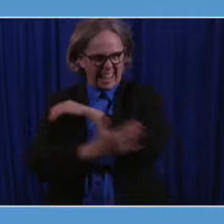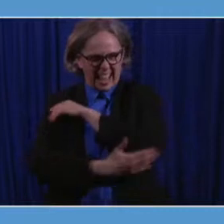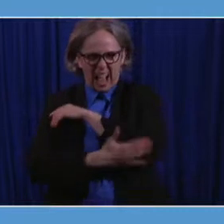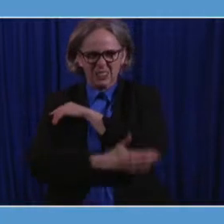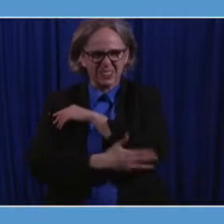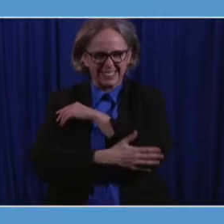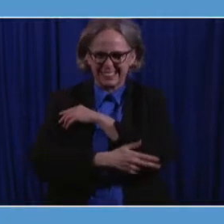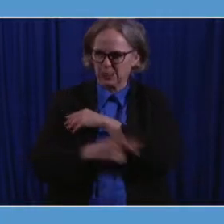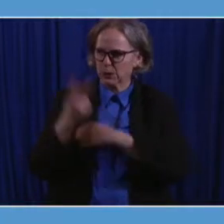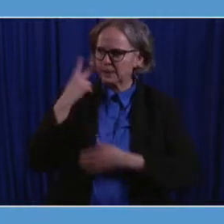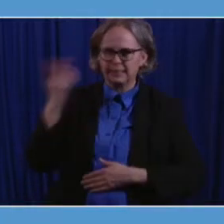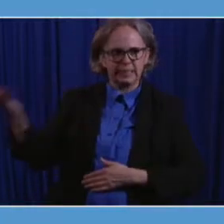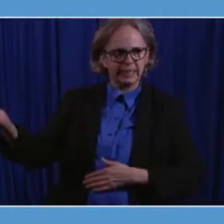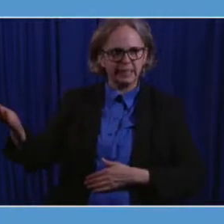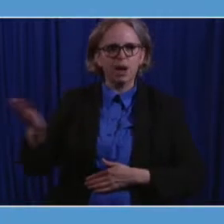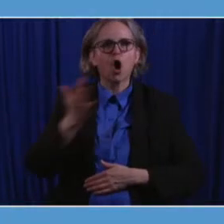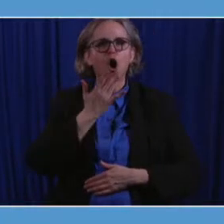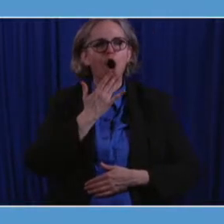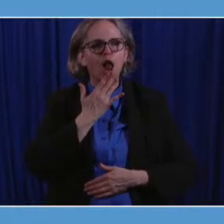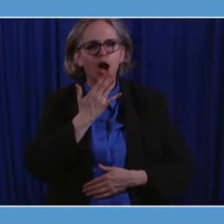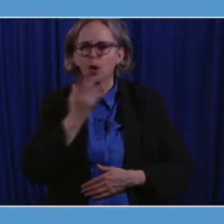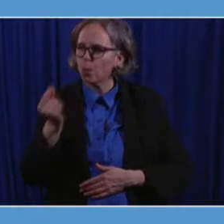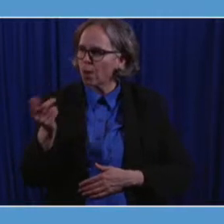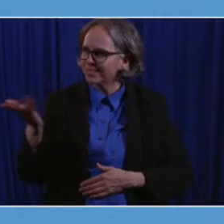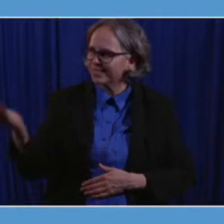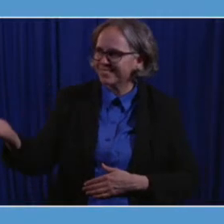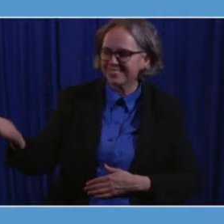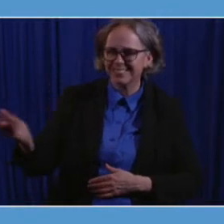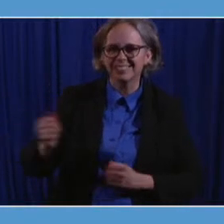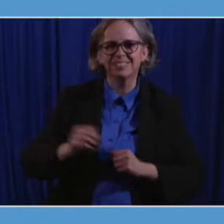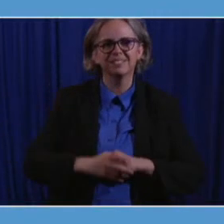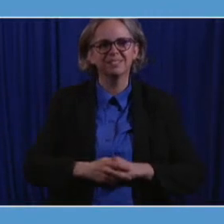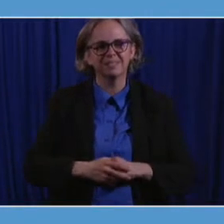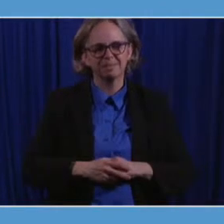counties that we have,